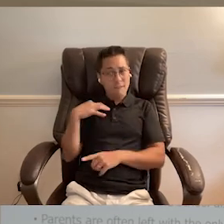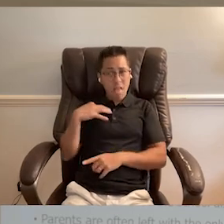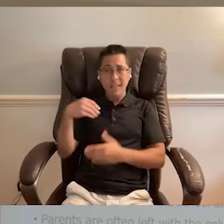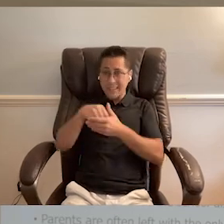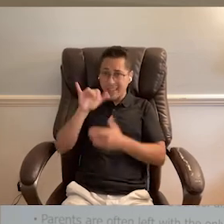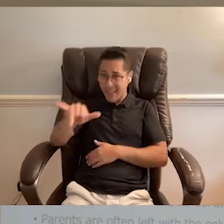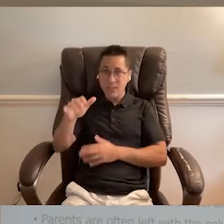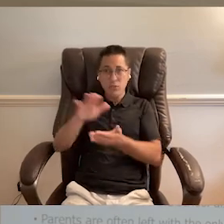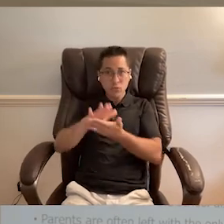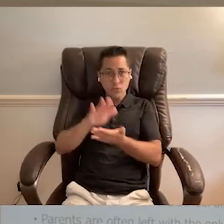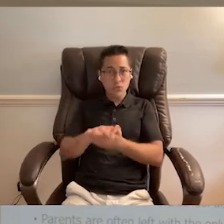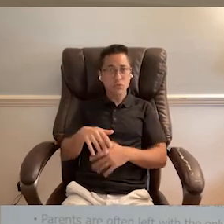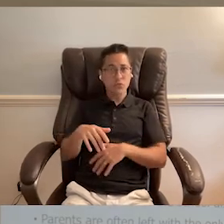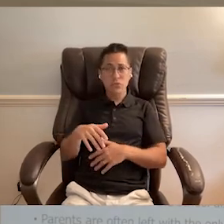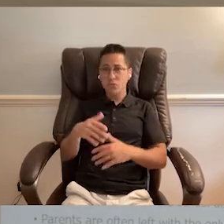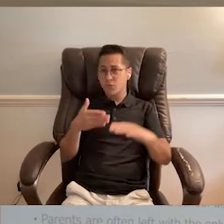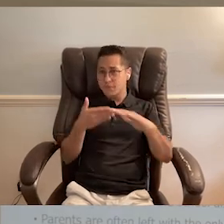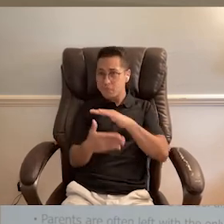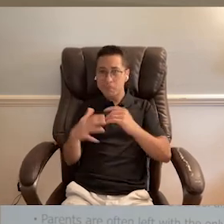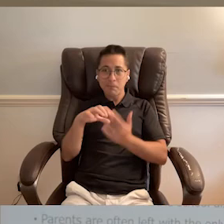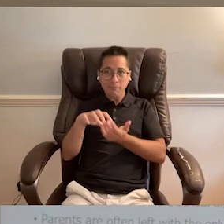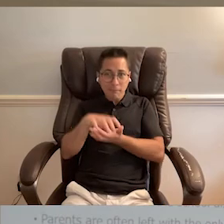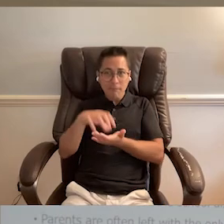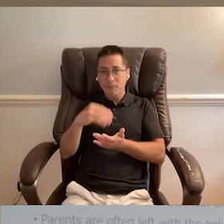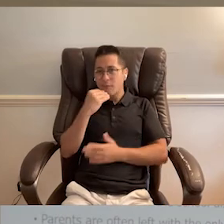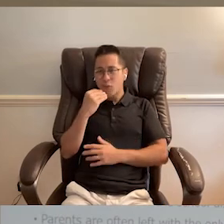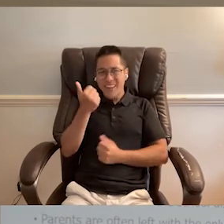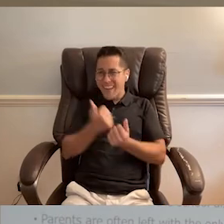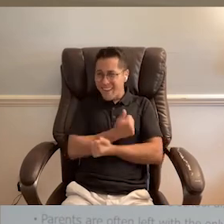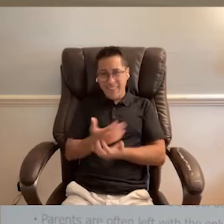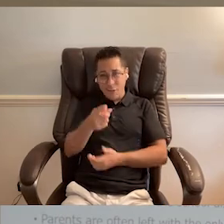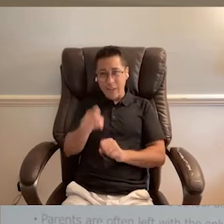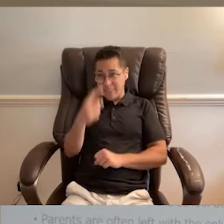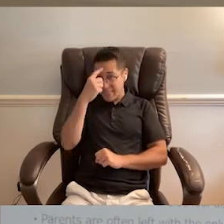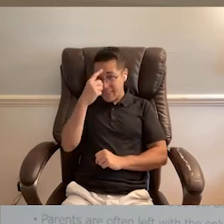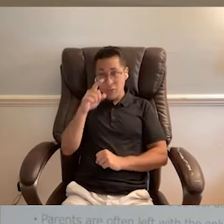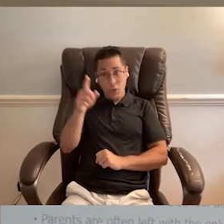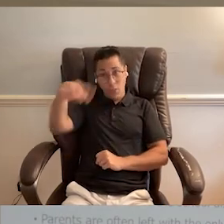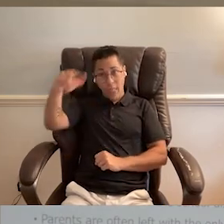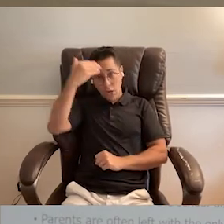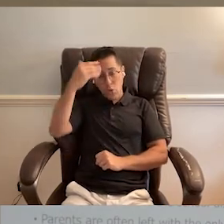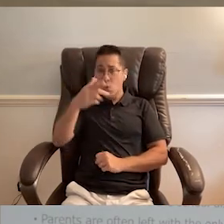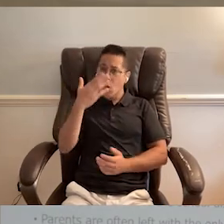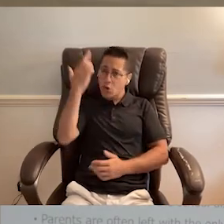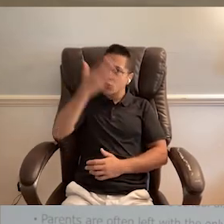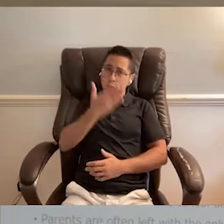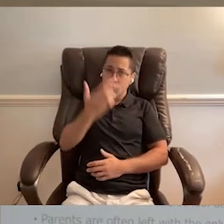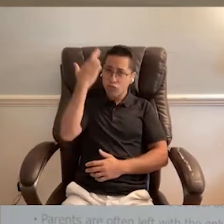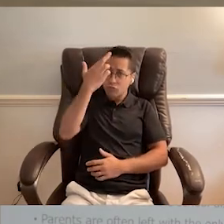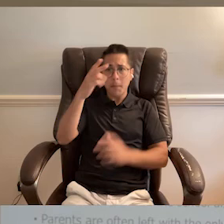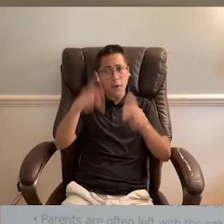those brownies and everything you can think of, so that they know you're a reasonable person. So when you come to them and